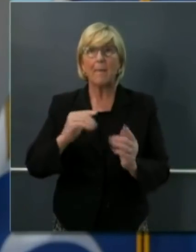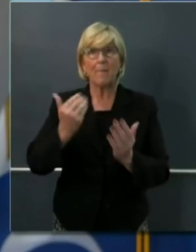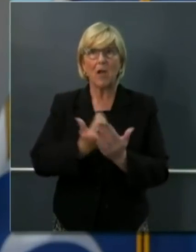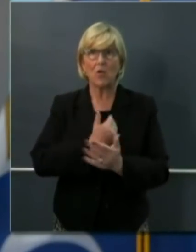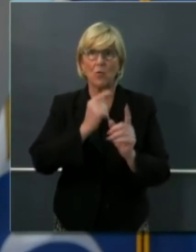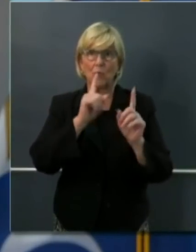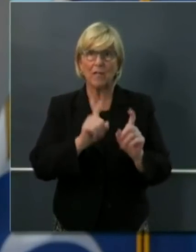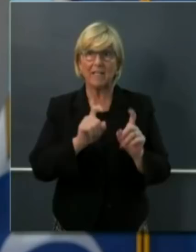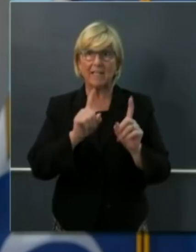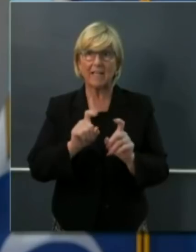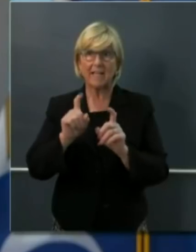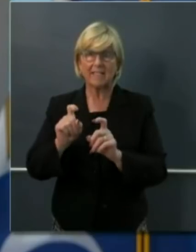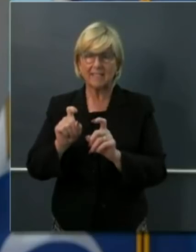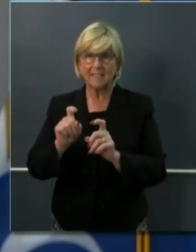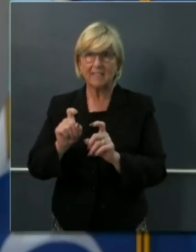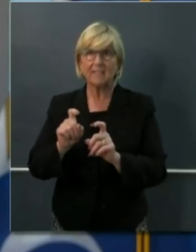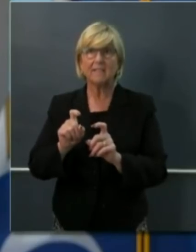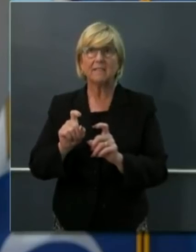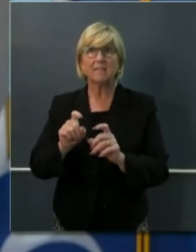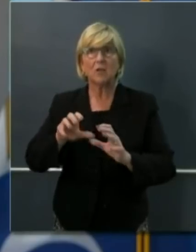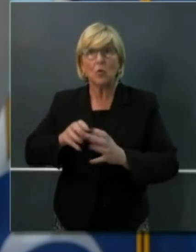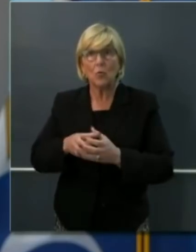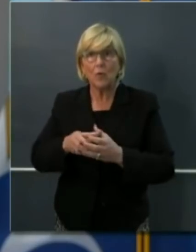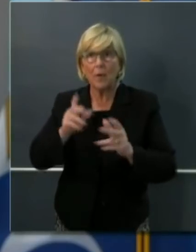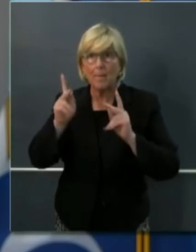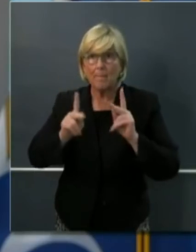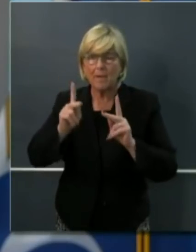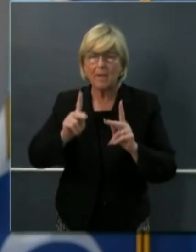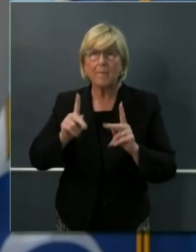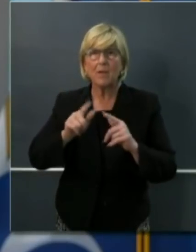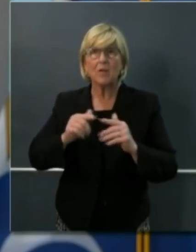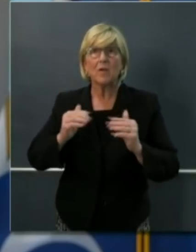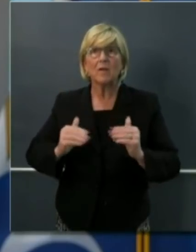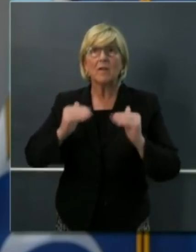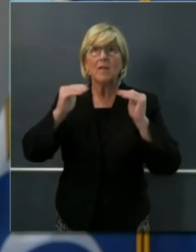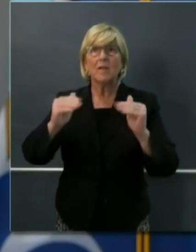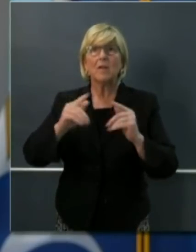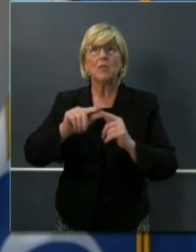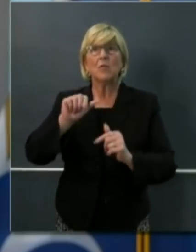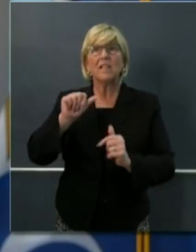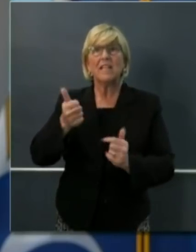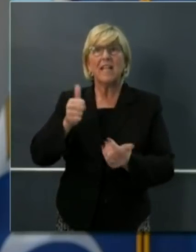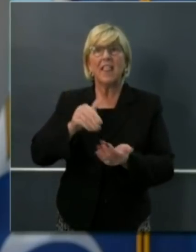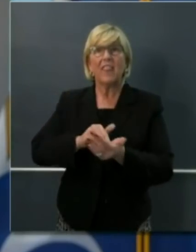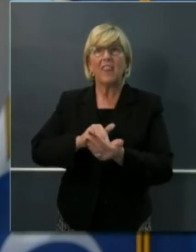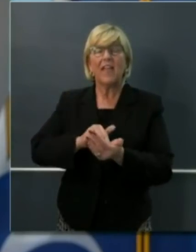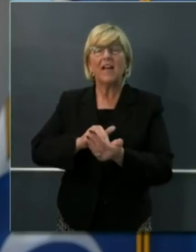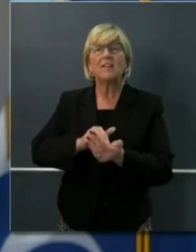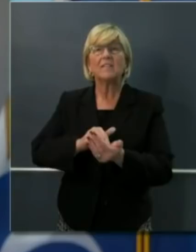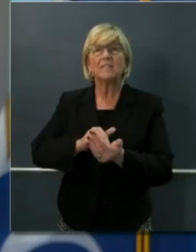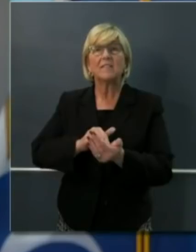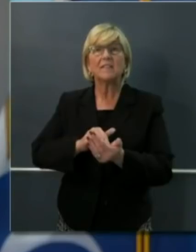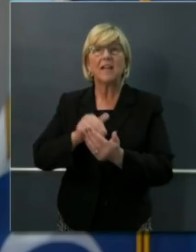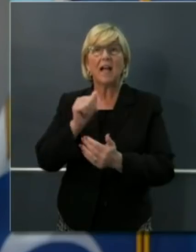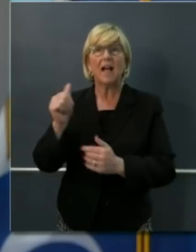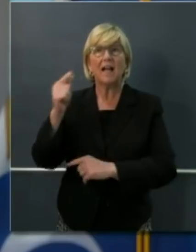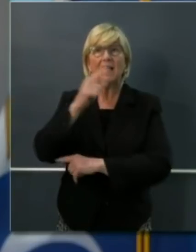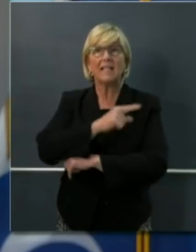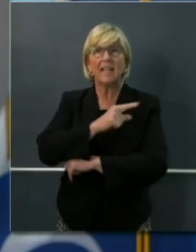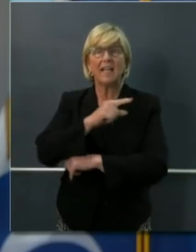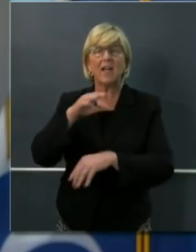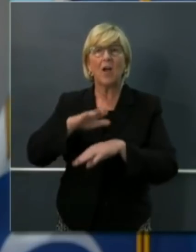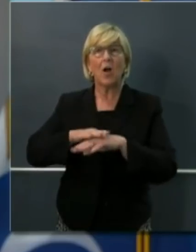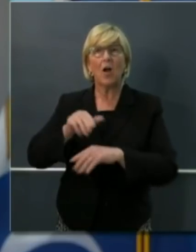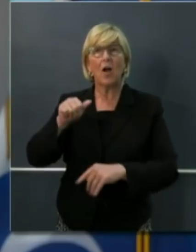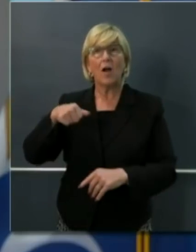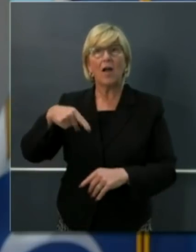testing task force that committed to advancing that number to 10,000 by April 14th. Just a